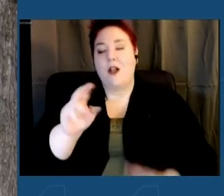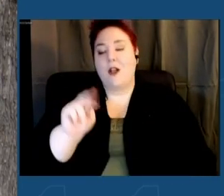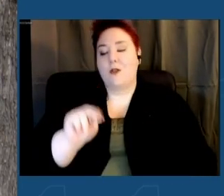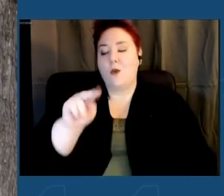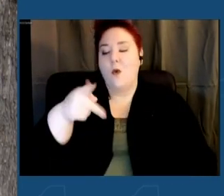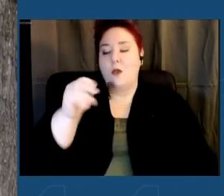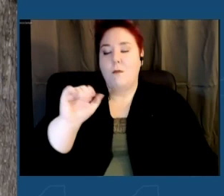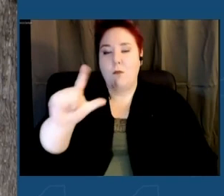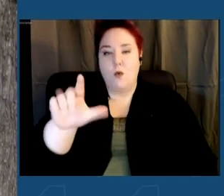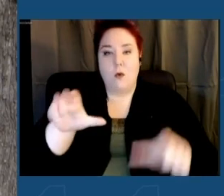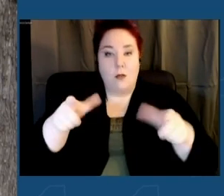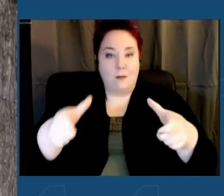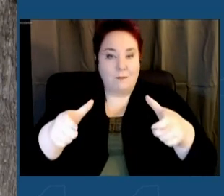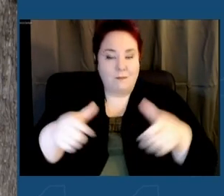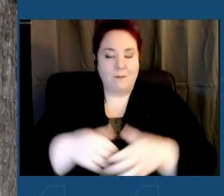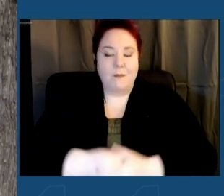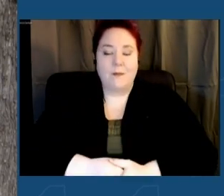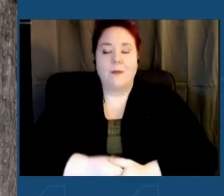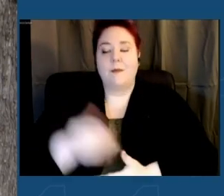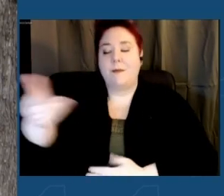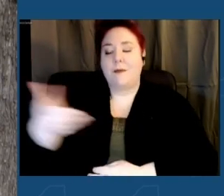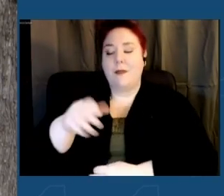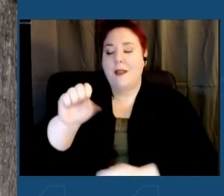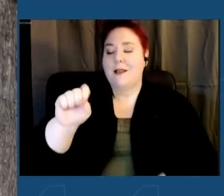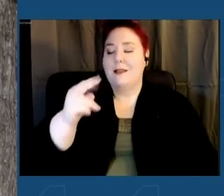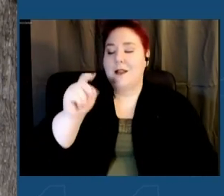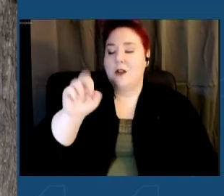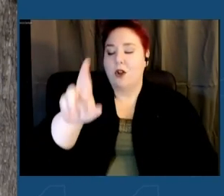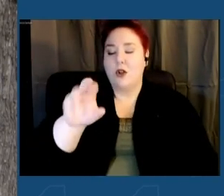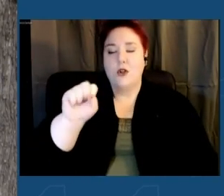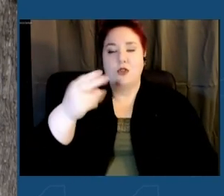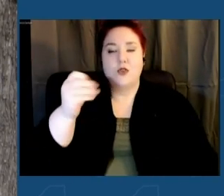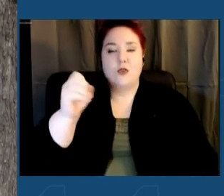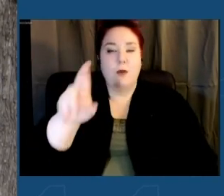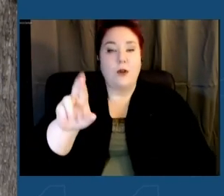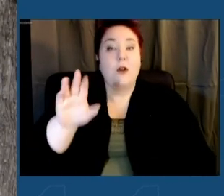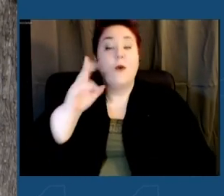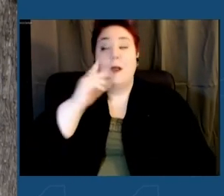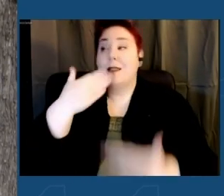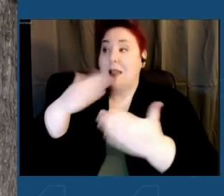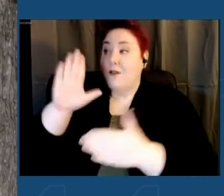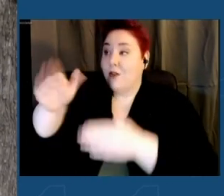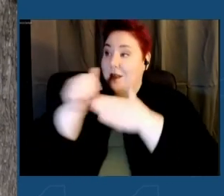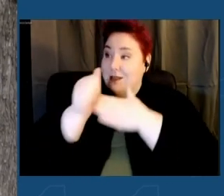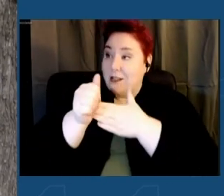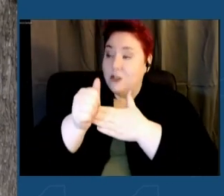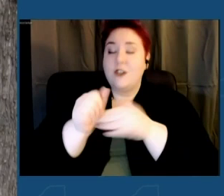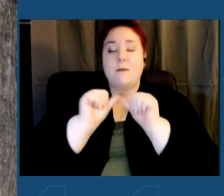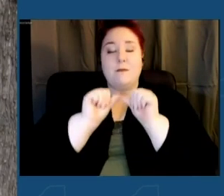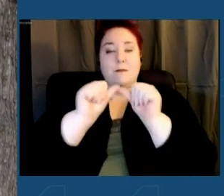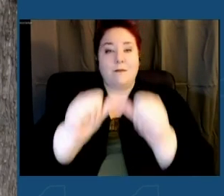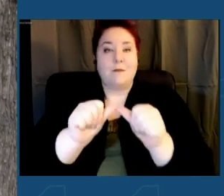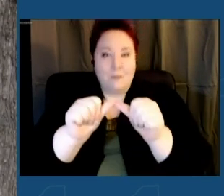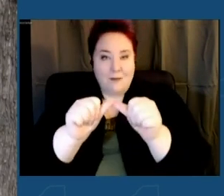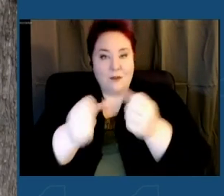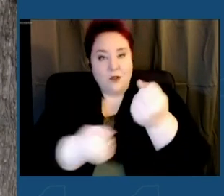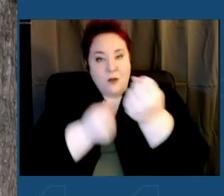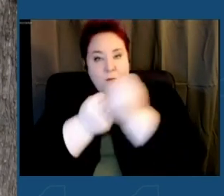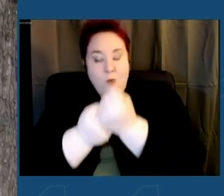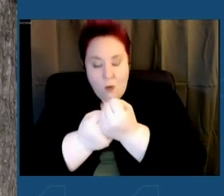Senator Schumer to say a few words. We thank him for his leadership and ongoing support of institutions, including